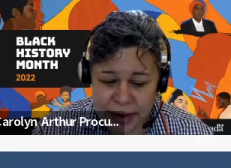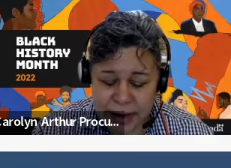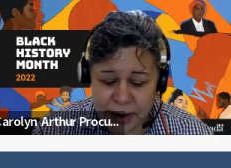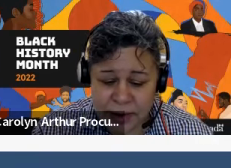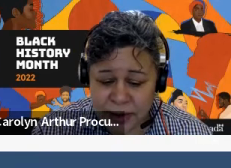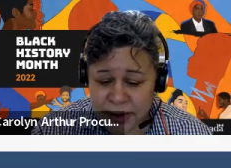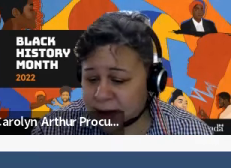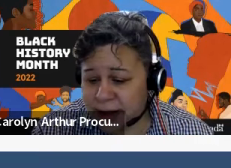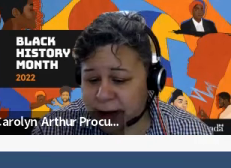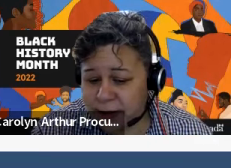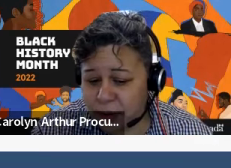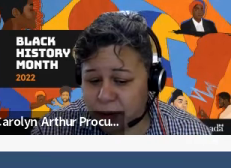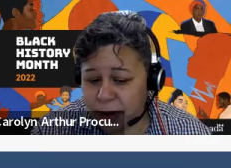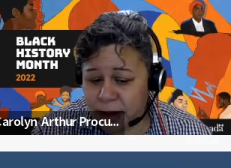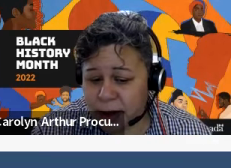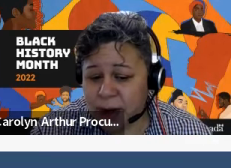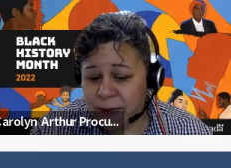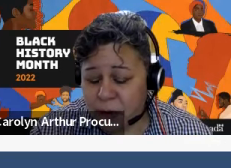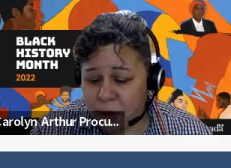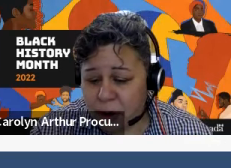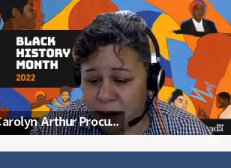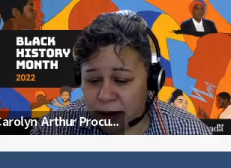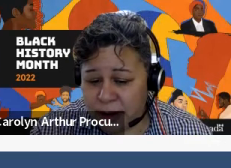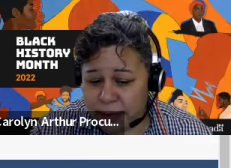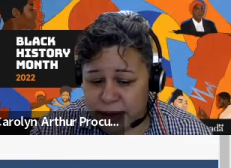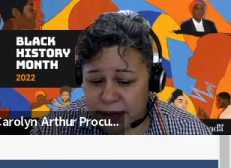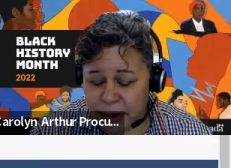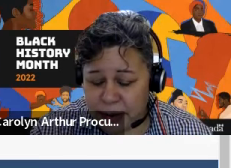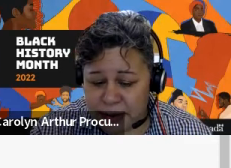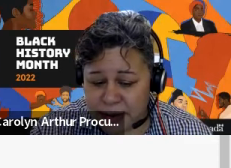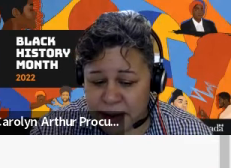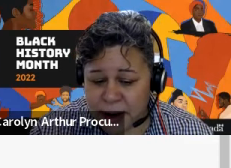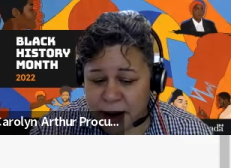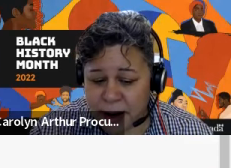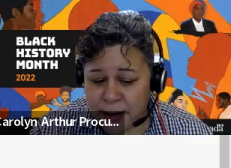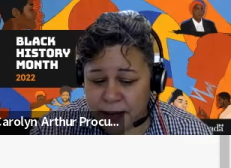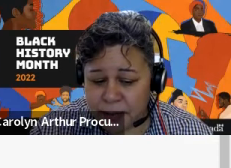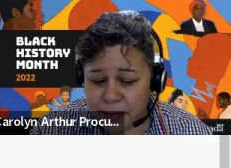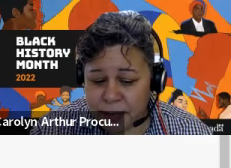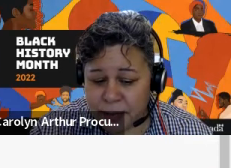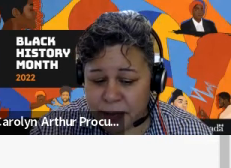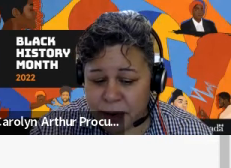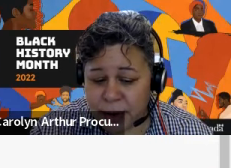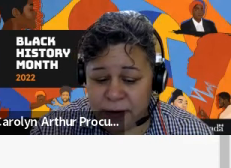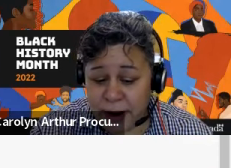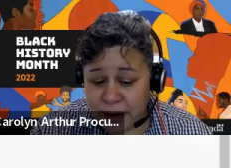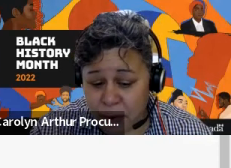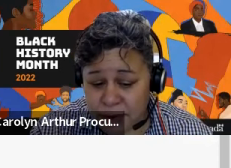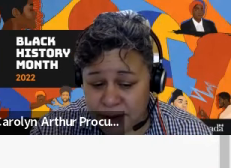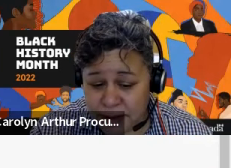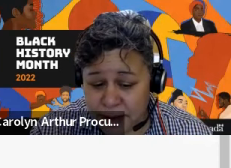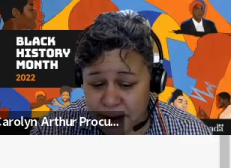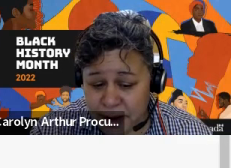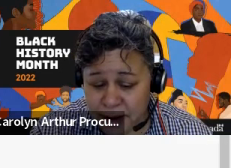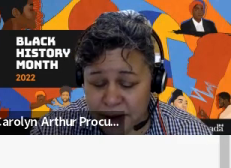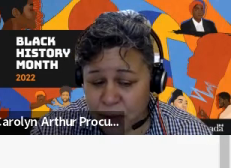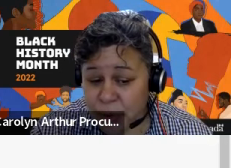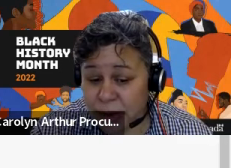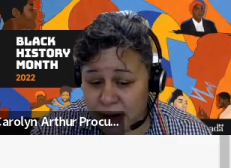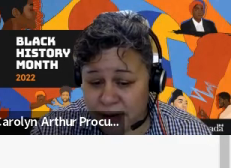screen right now. So this is like the phone book for all the government departments. You're going to find most of them